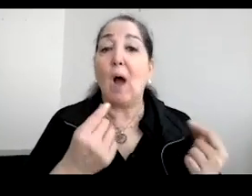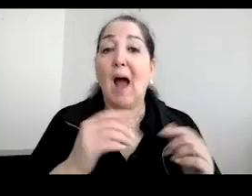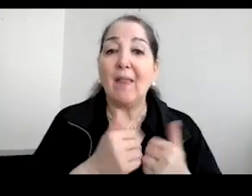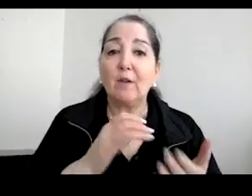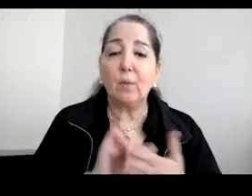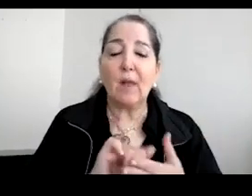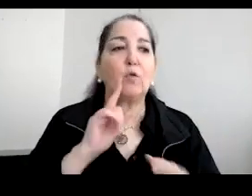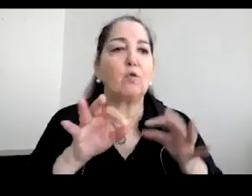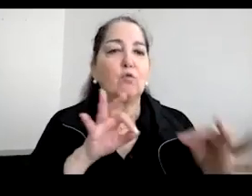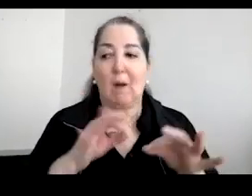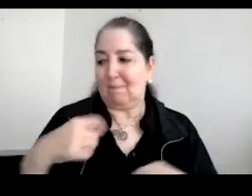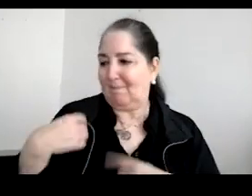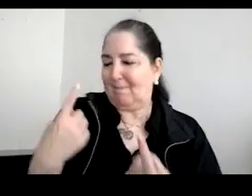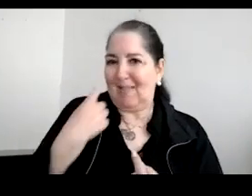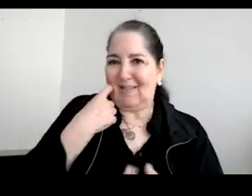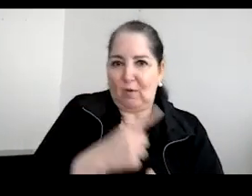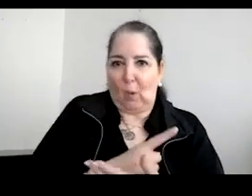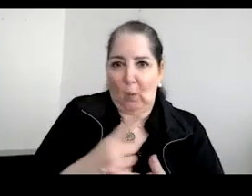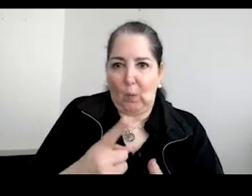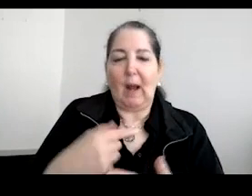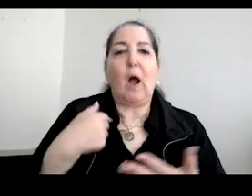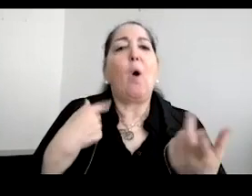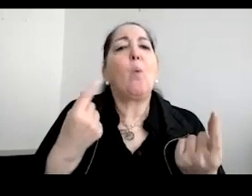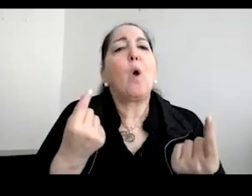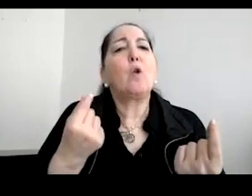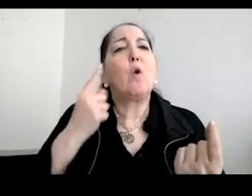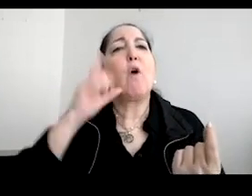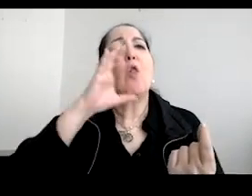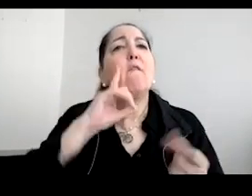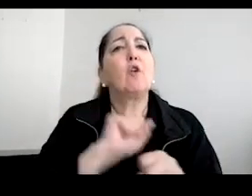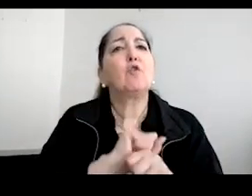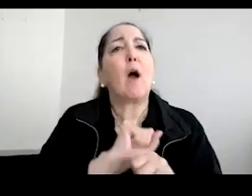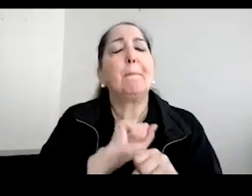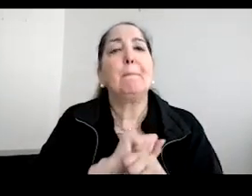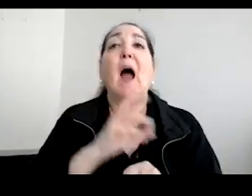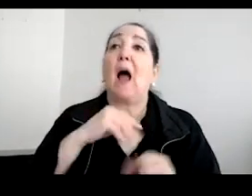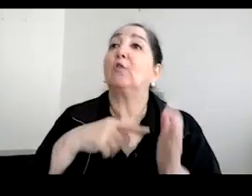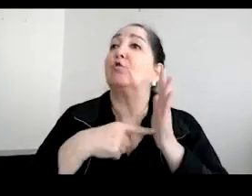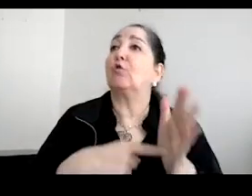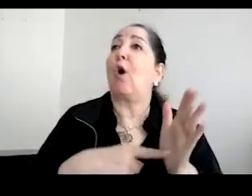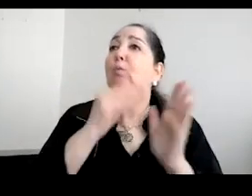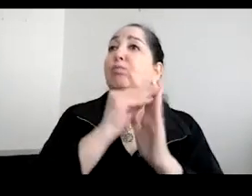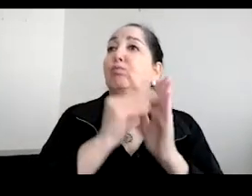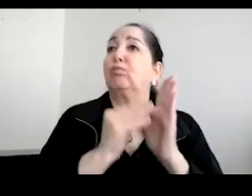the course of the week to look for jobs, and sometimes show documentation for that. So, for example,